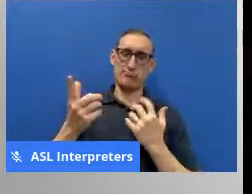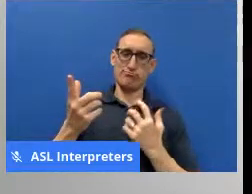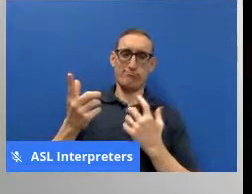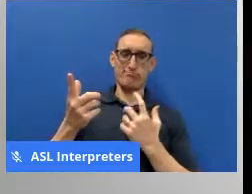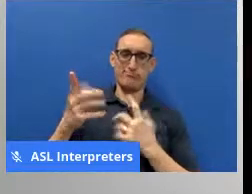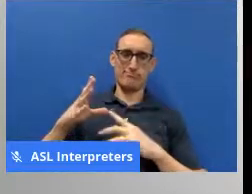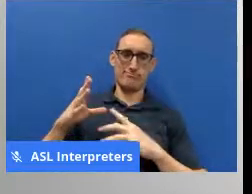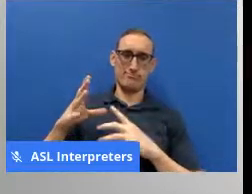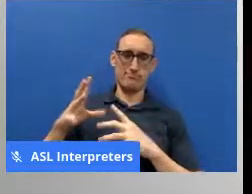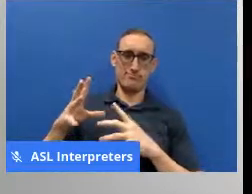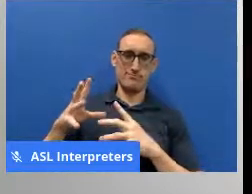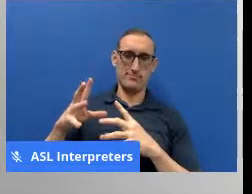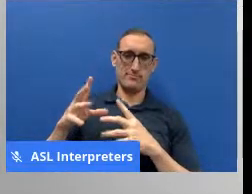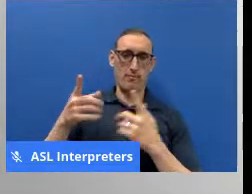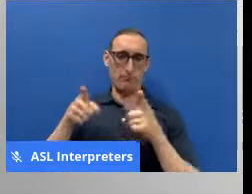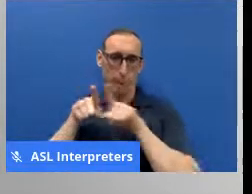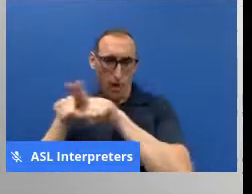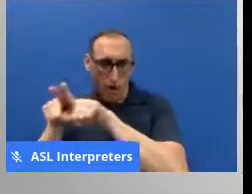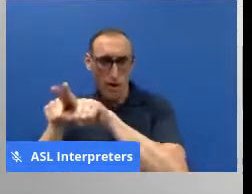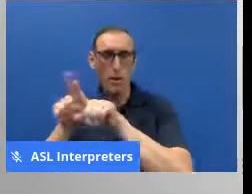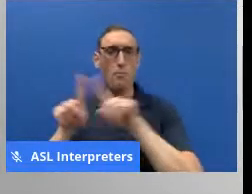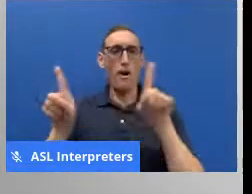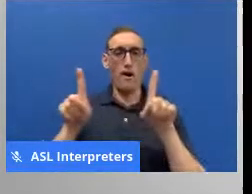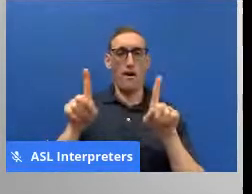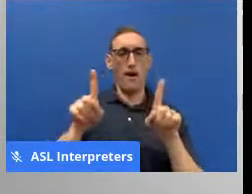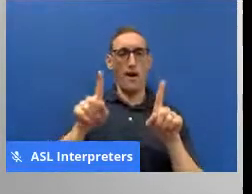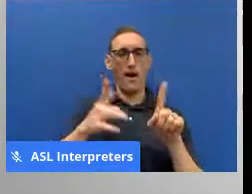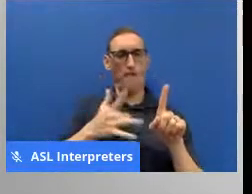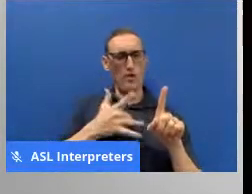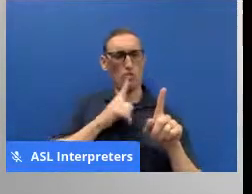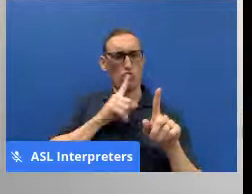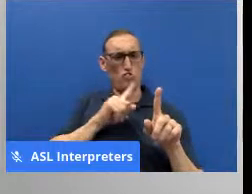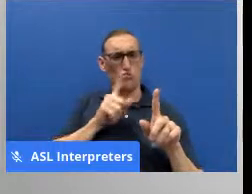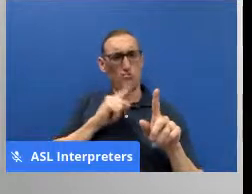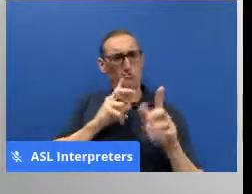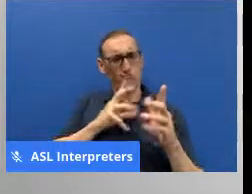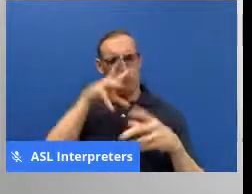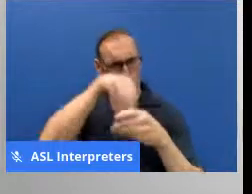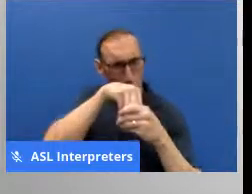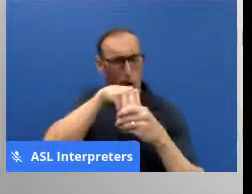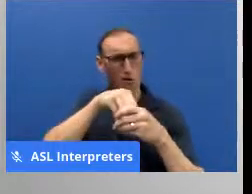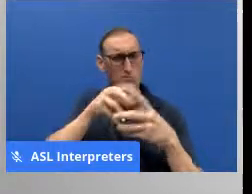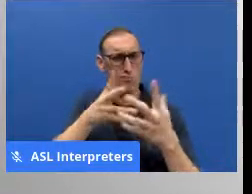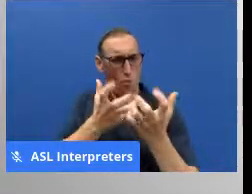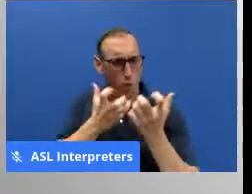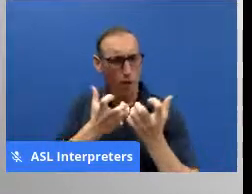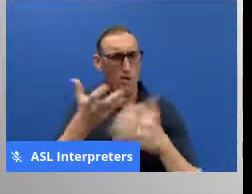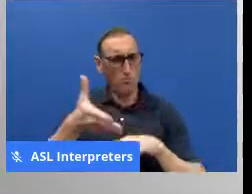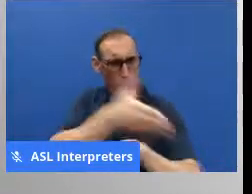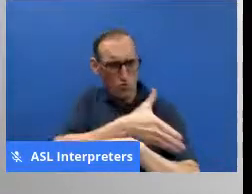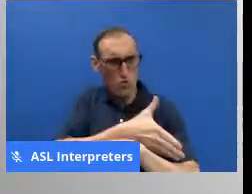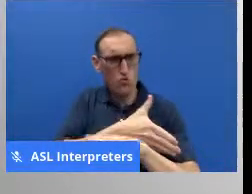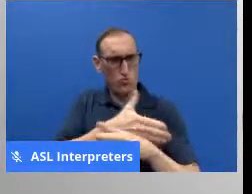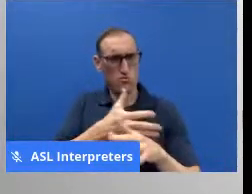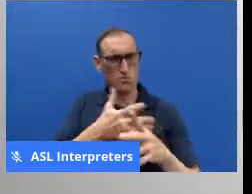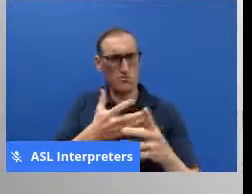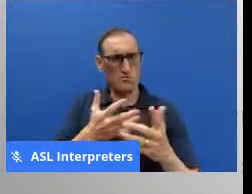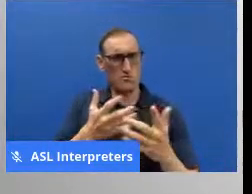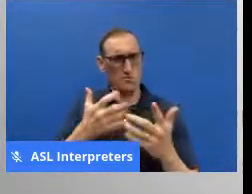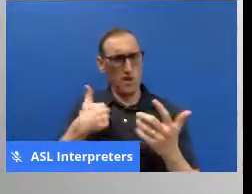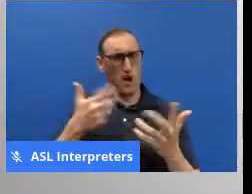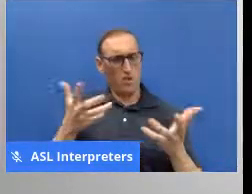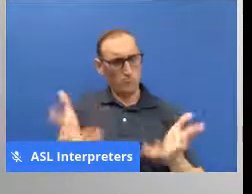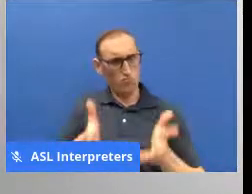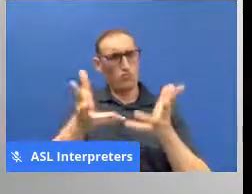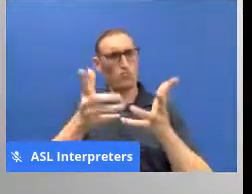and improvement. And so a lot has been accomplished. So I really encourage you to just review that document